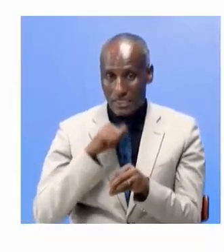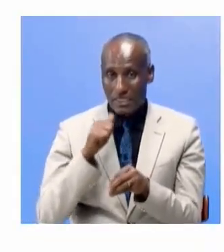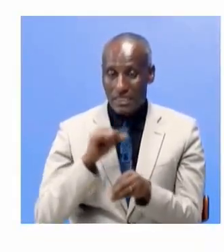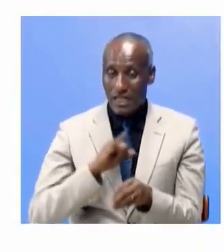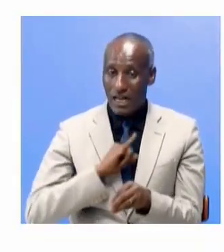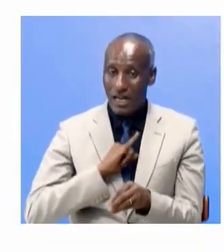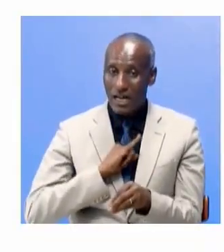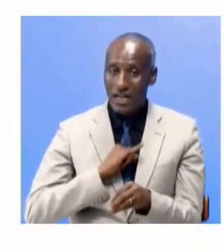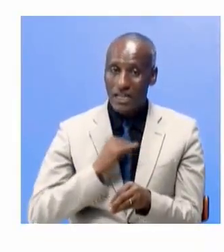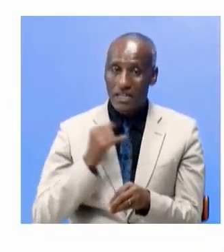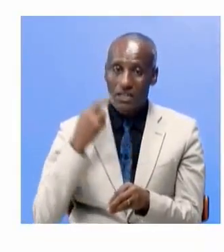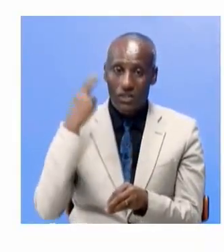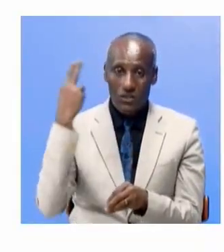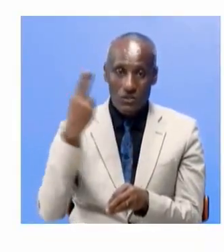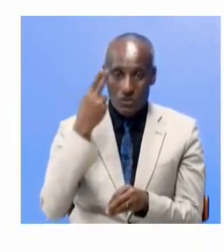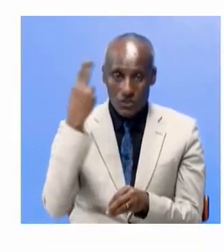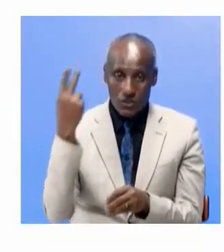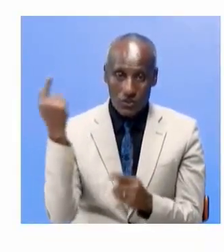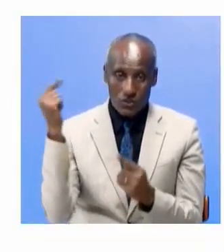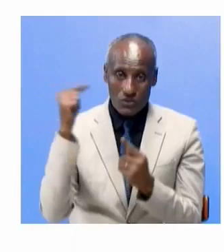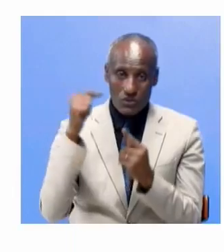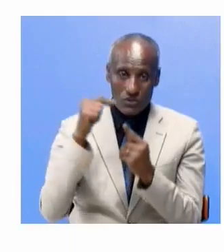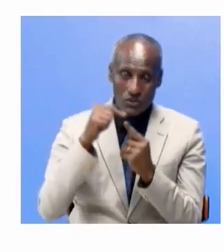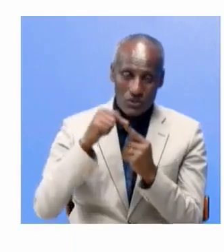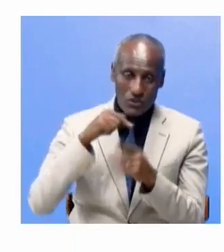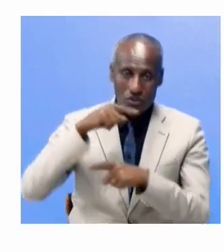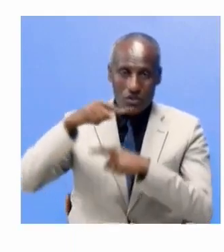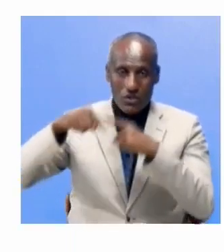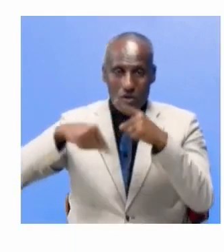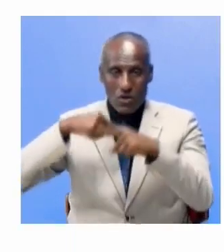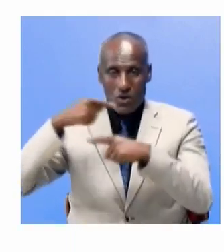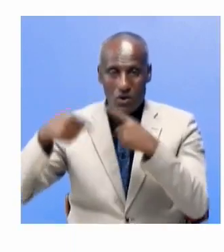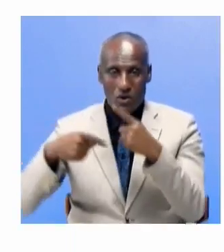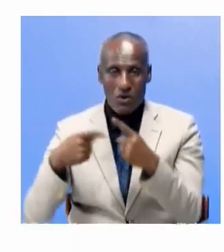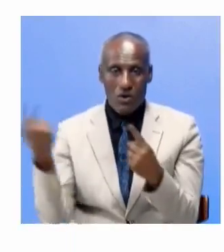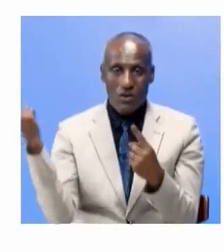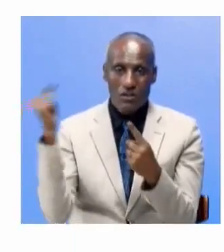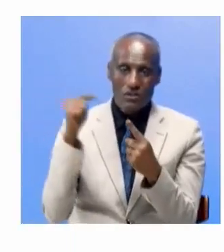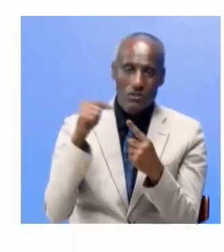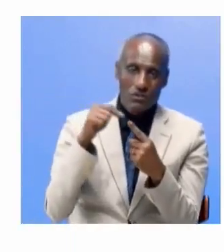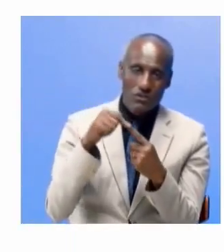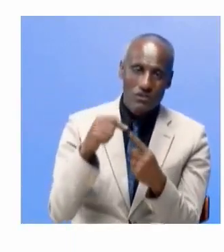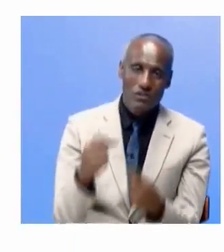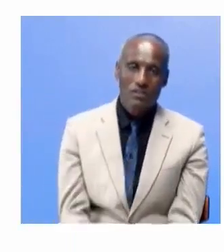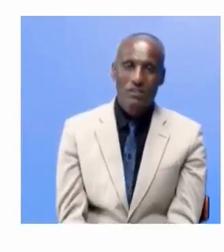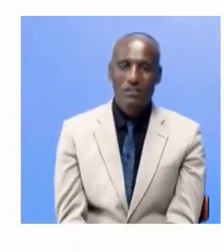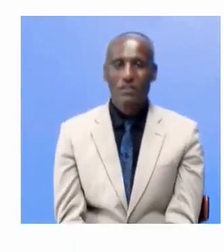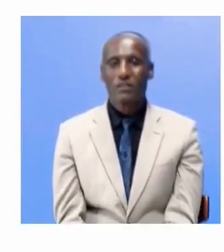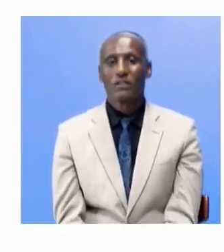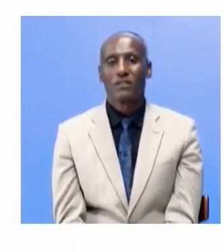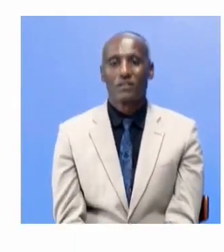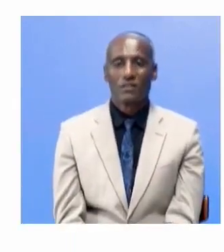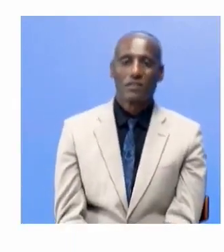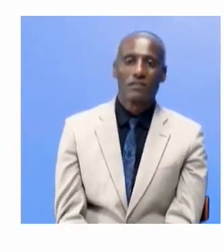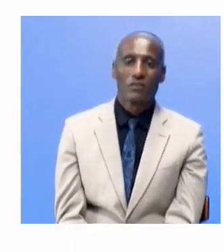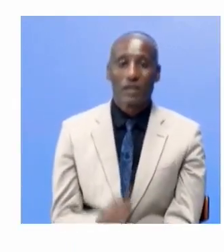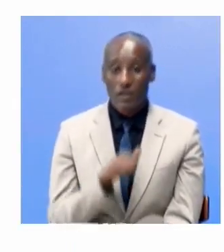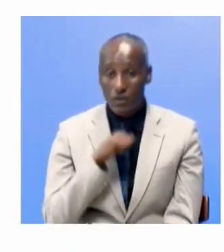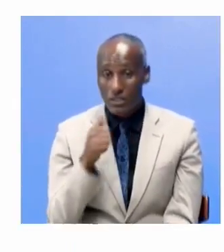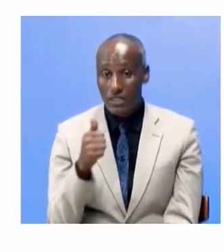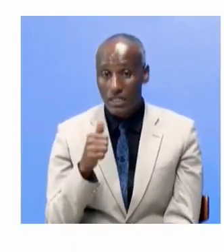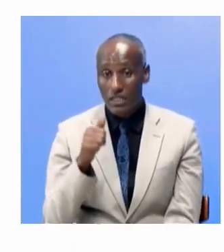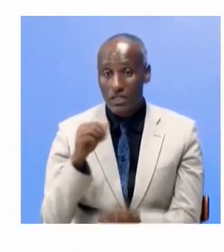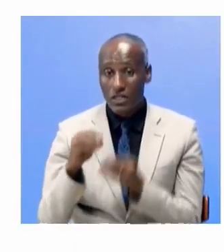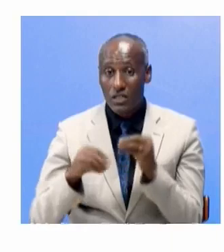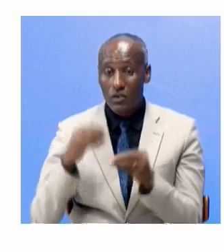I use to? We cannot say did I used to. We